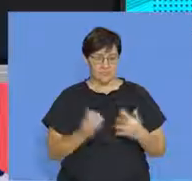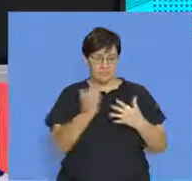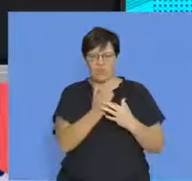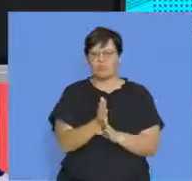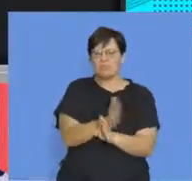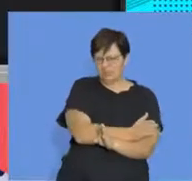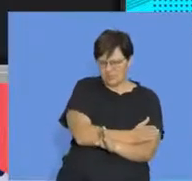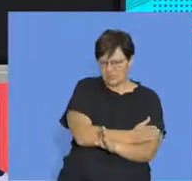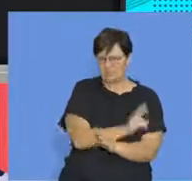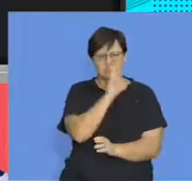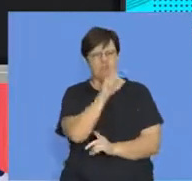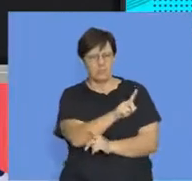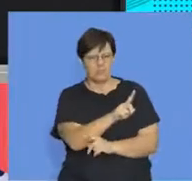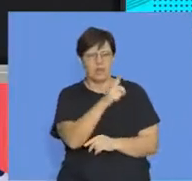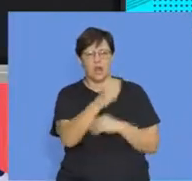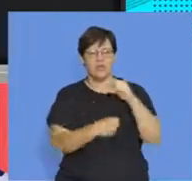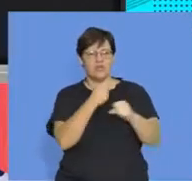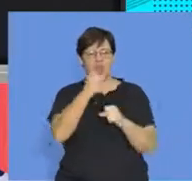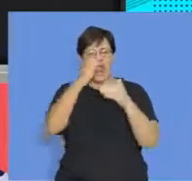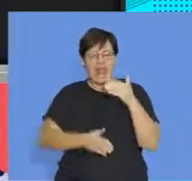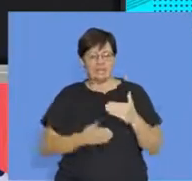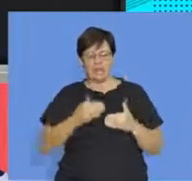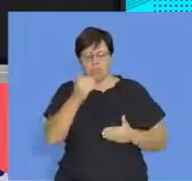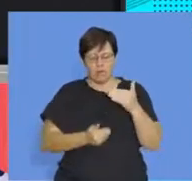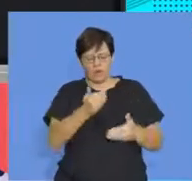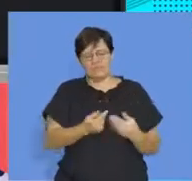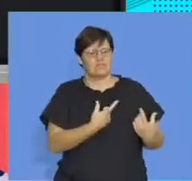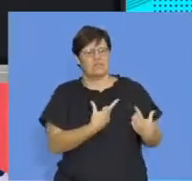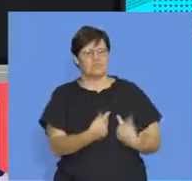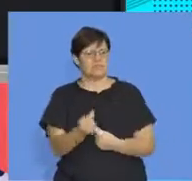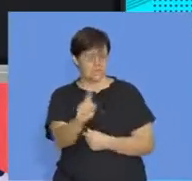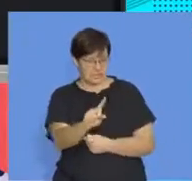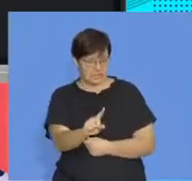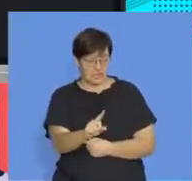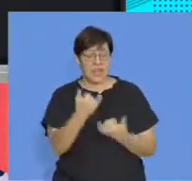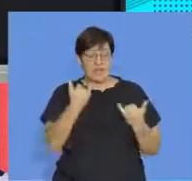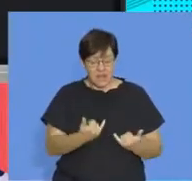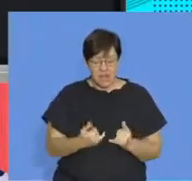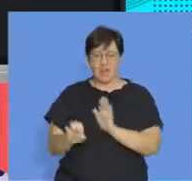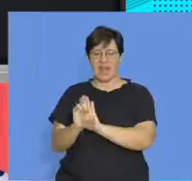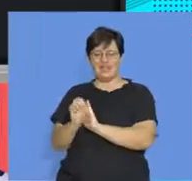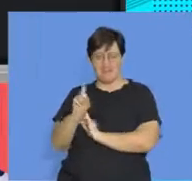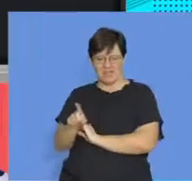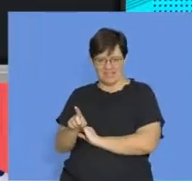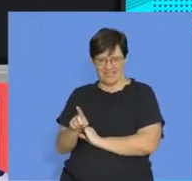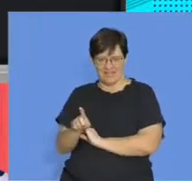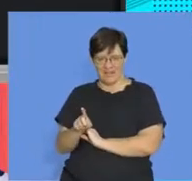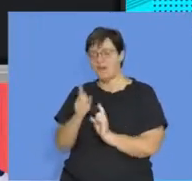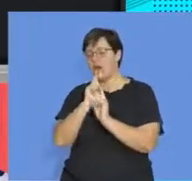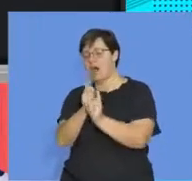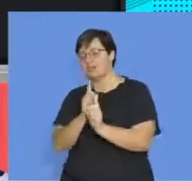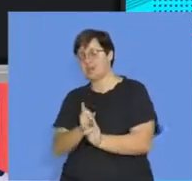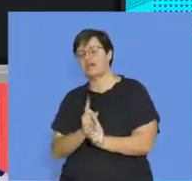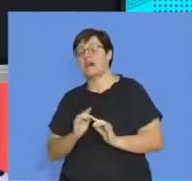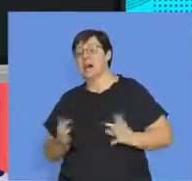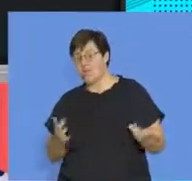we obviously looked at year-end procedures. We're now looking at an example, and obviously it's going to